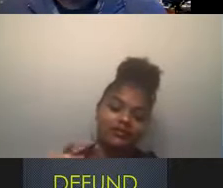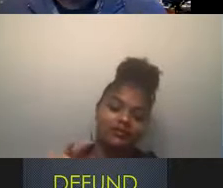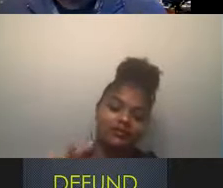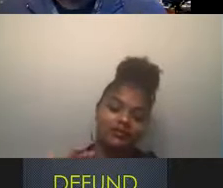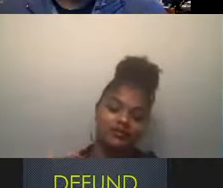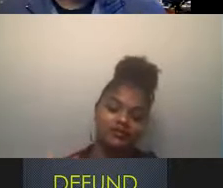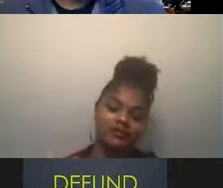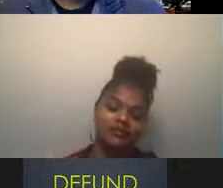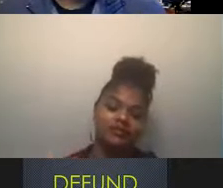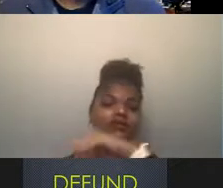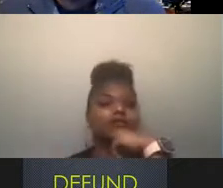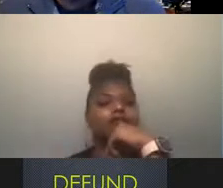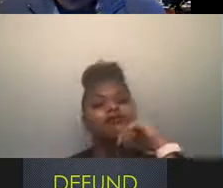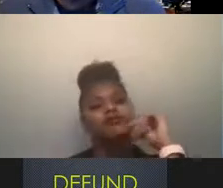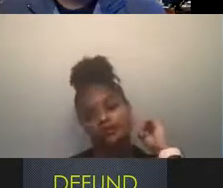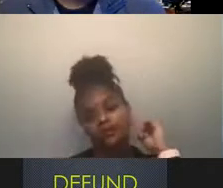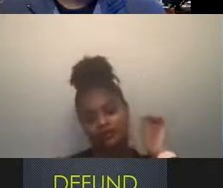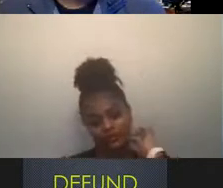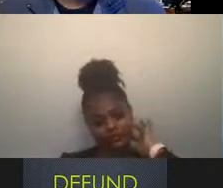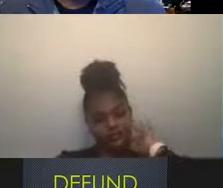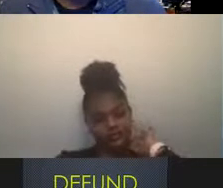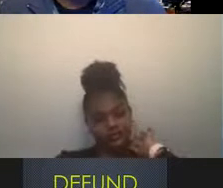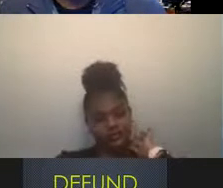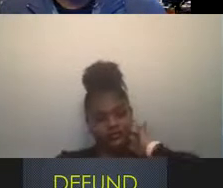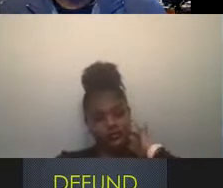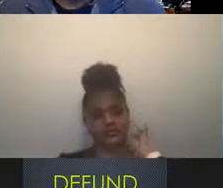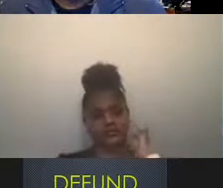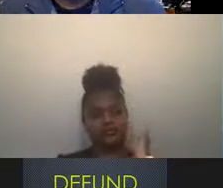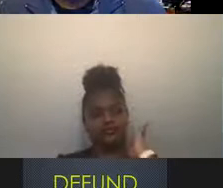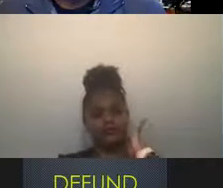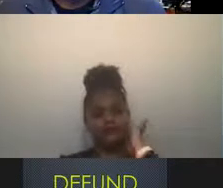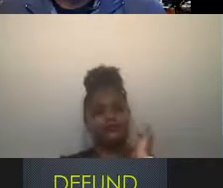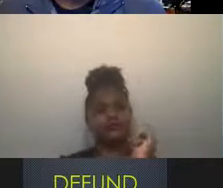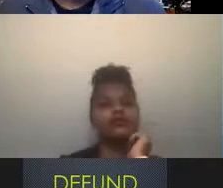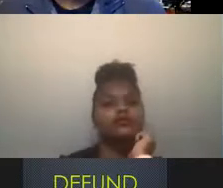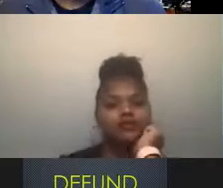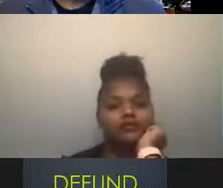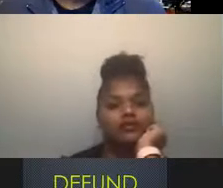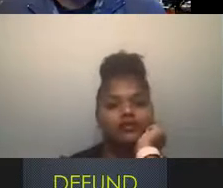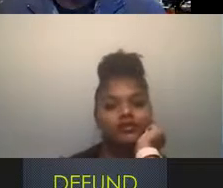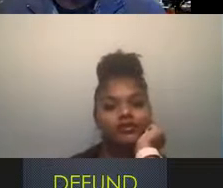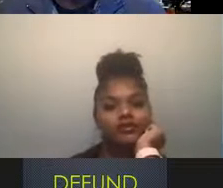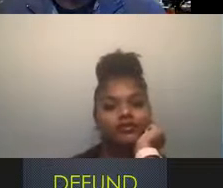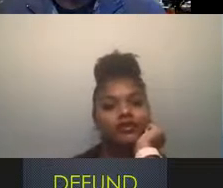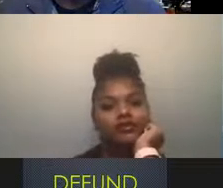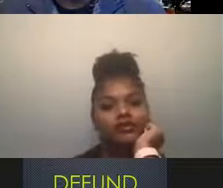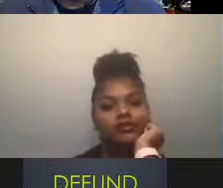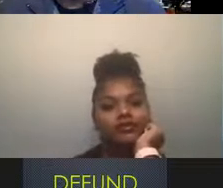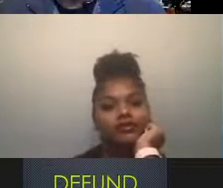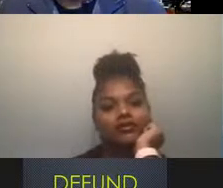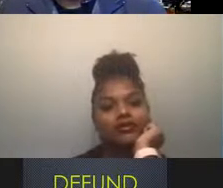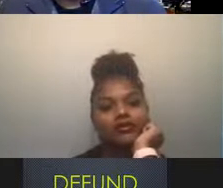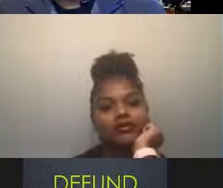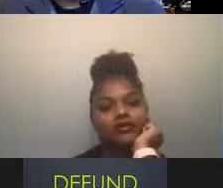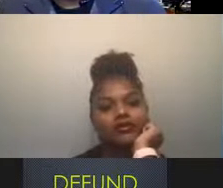a little bit about HGS 2.0 and how it's designed to get sophomore students to start thinking about their career. Can you talk about